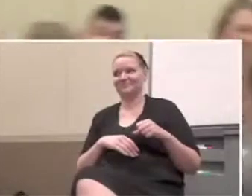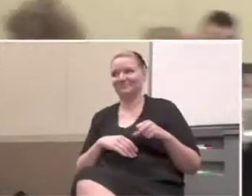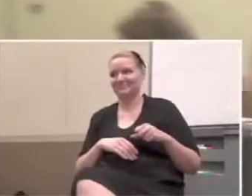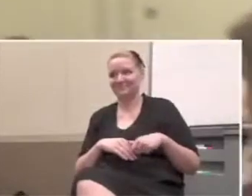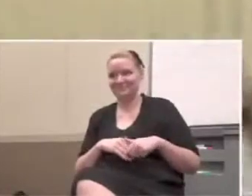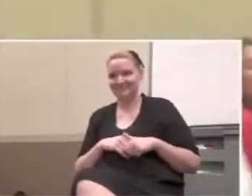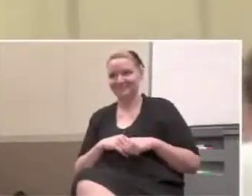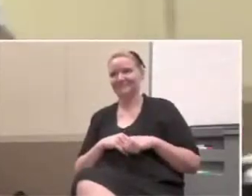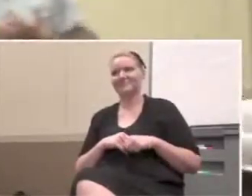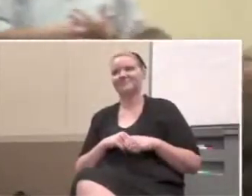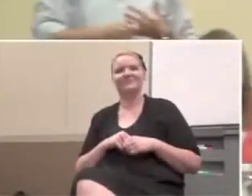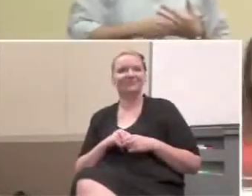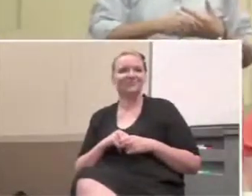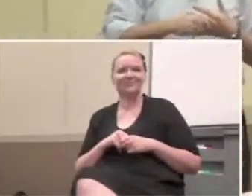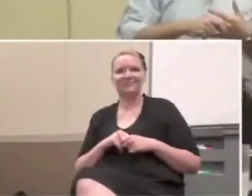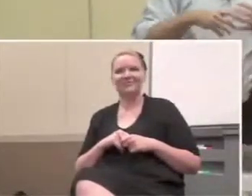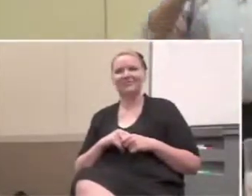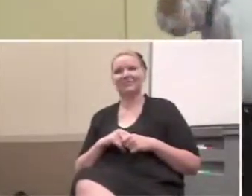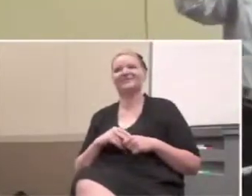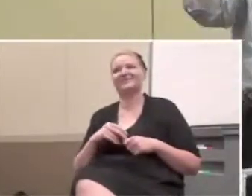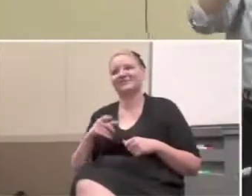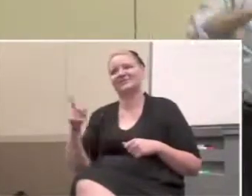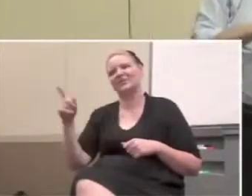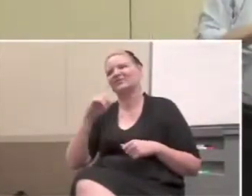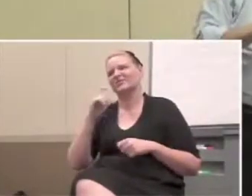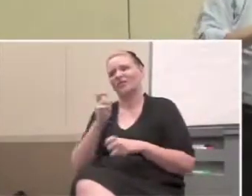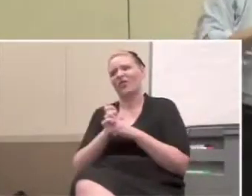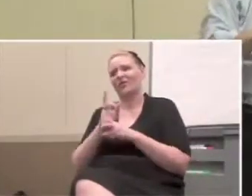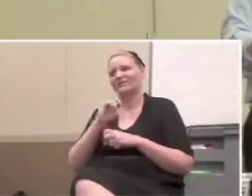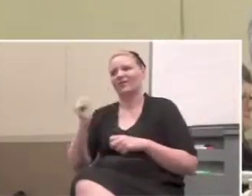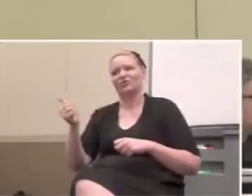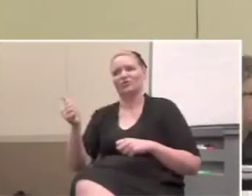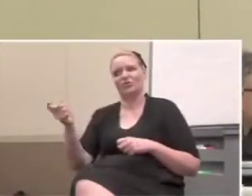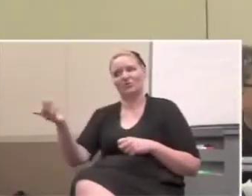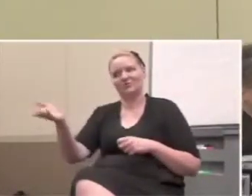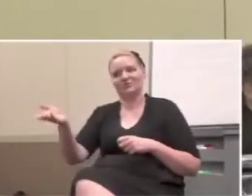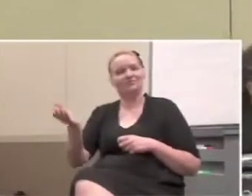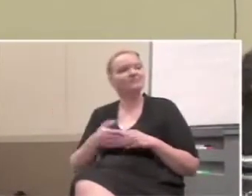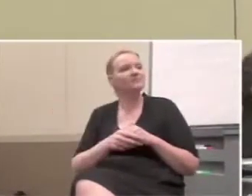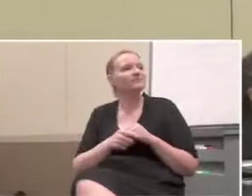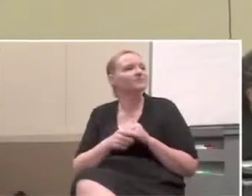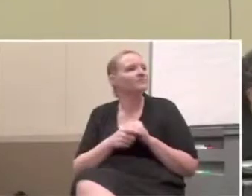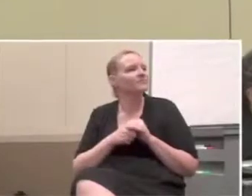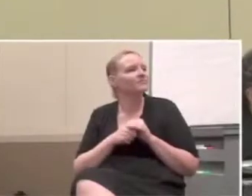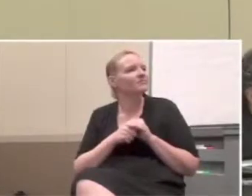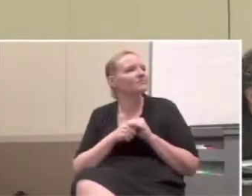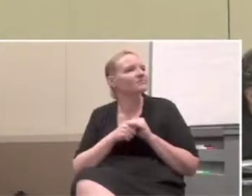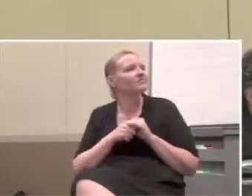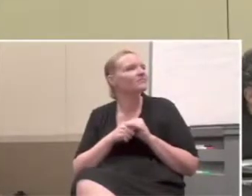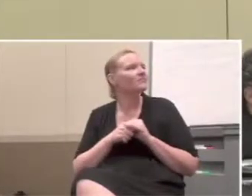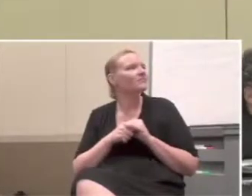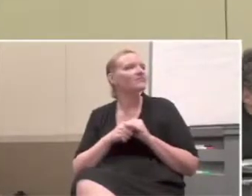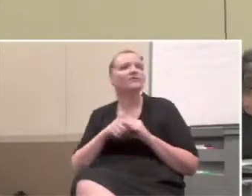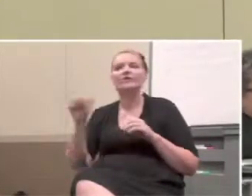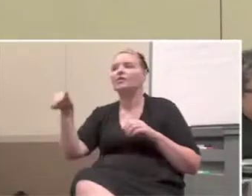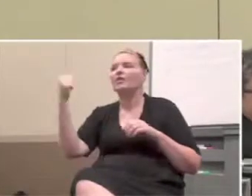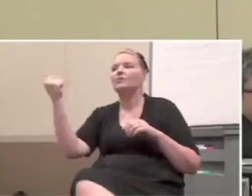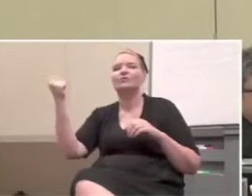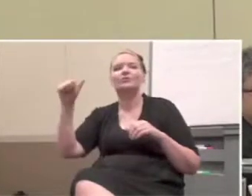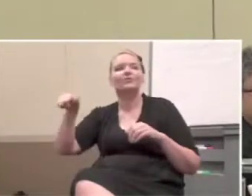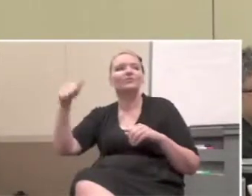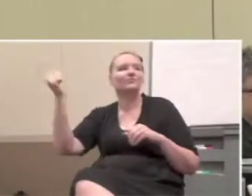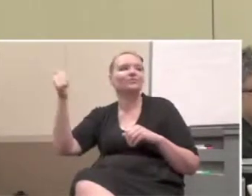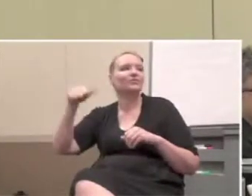Thank you, thank you. That wasn't so hard. Okay, can we get somebody else who had one of the other letter combinations?